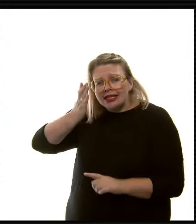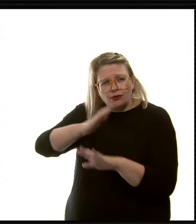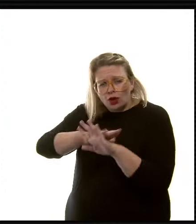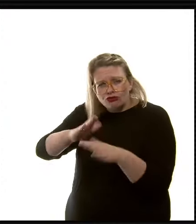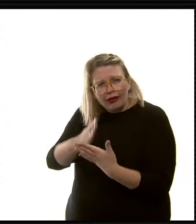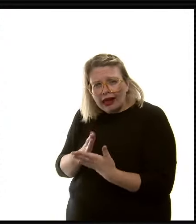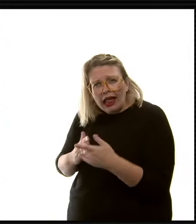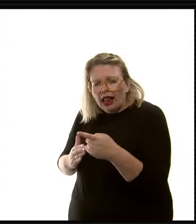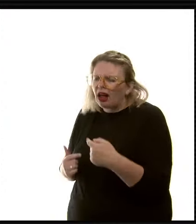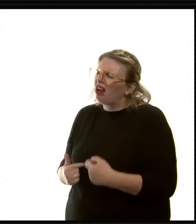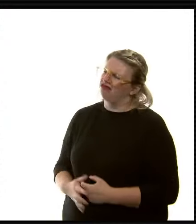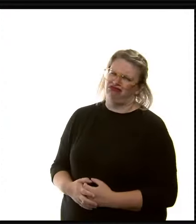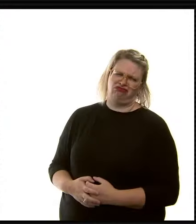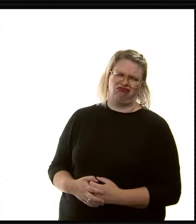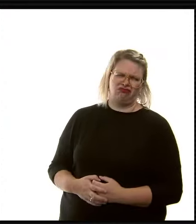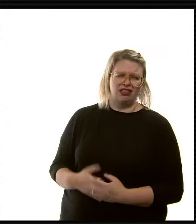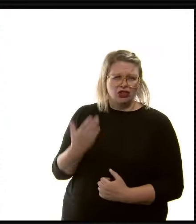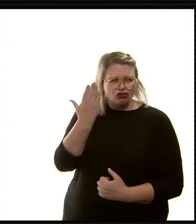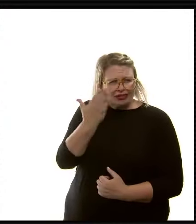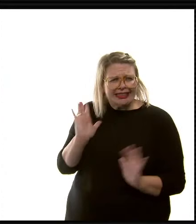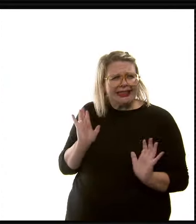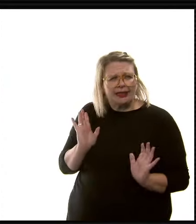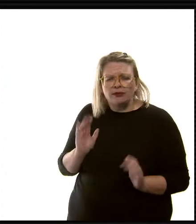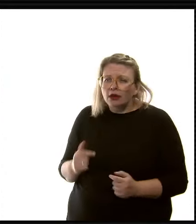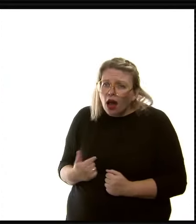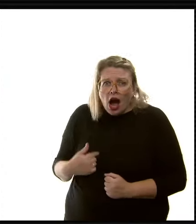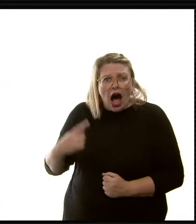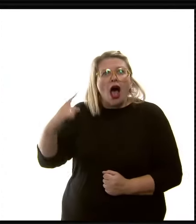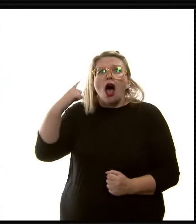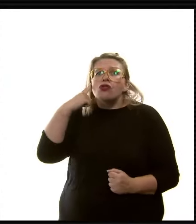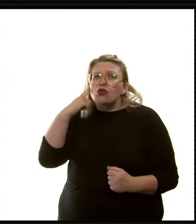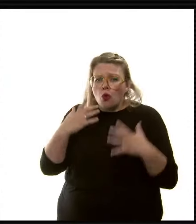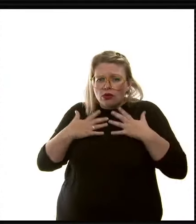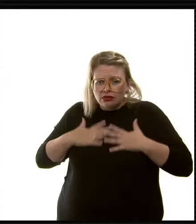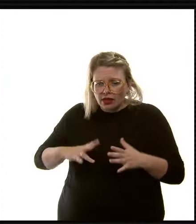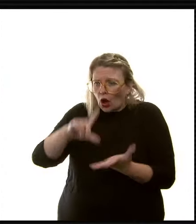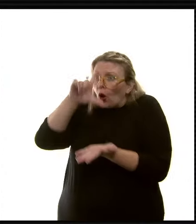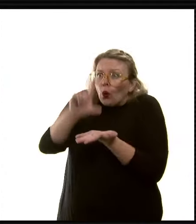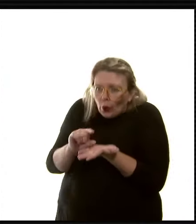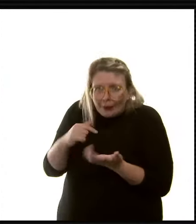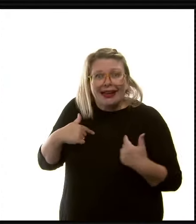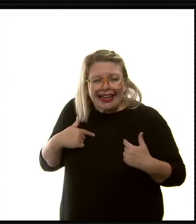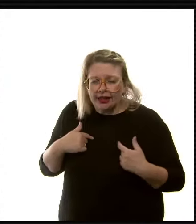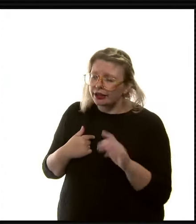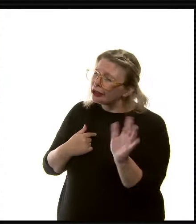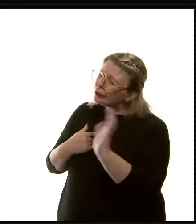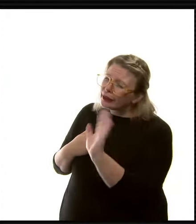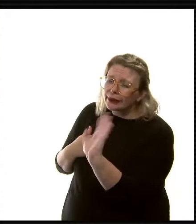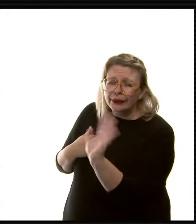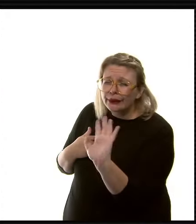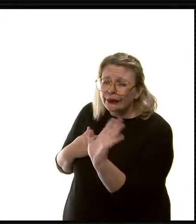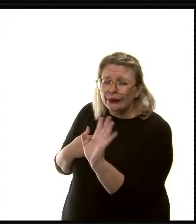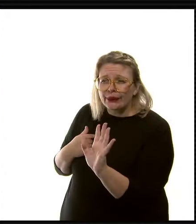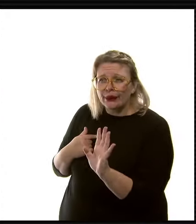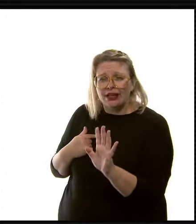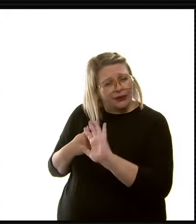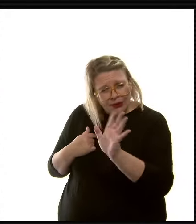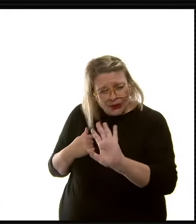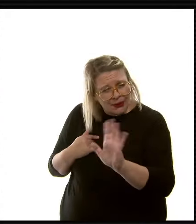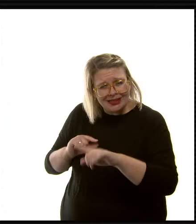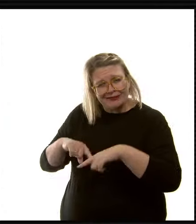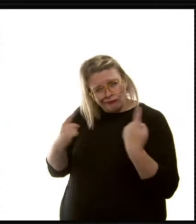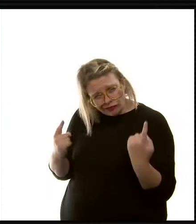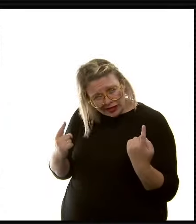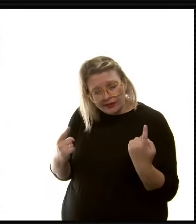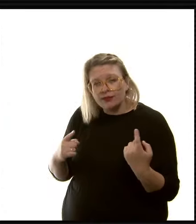about it earlier. Really? It was just a dream, Joel. But I had a jumpsuit picked out and everything, Vic. You should see it. We're not going to be doing that. Instead, let's